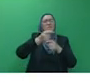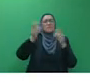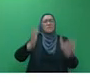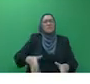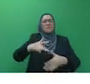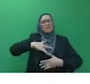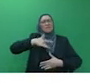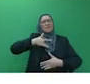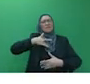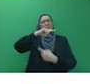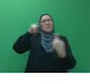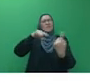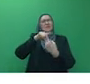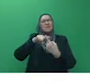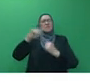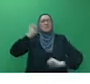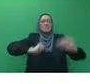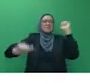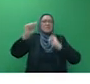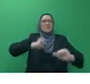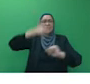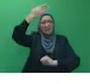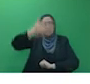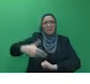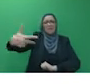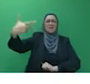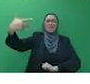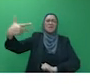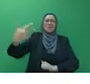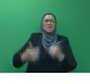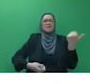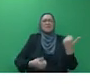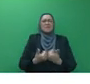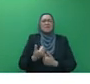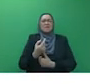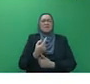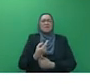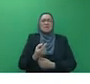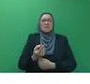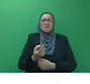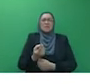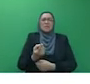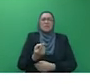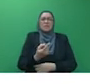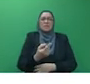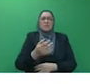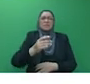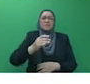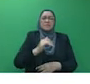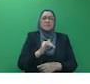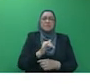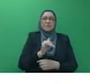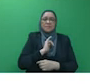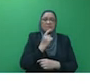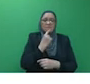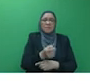perspective actually i would uh politely disagree with you on that one paul in fact it is even easier now that one is